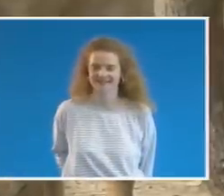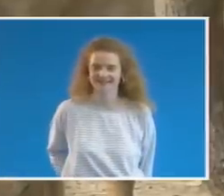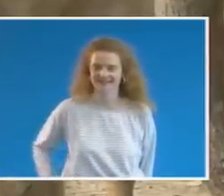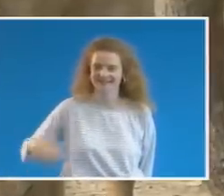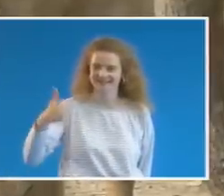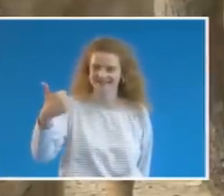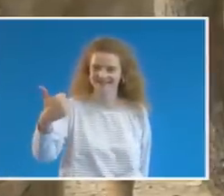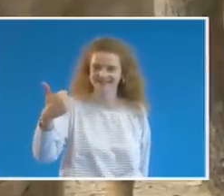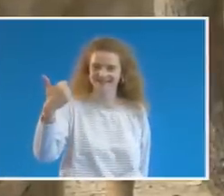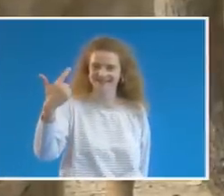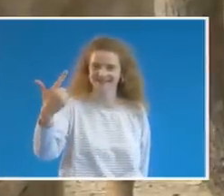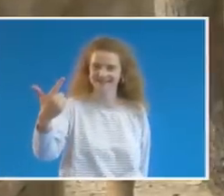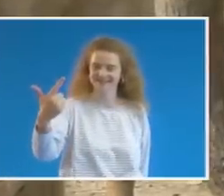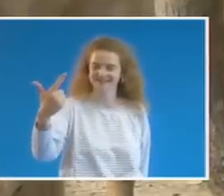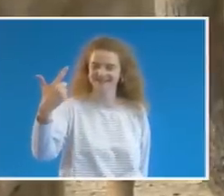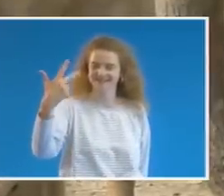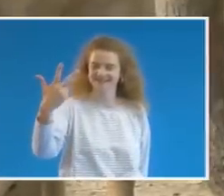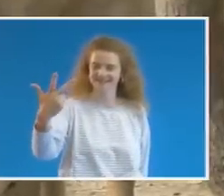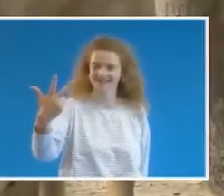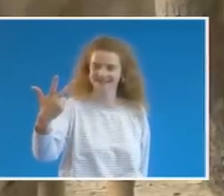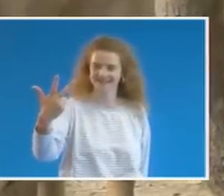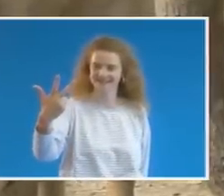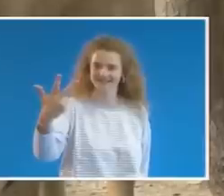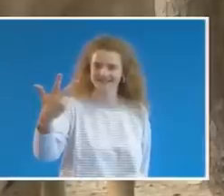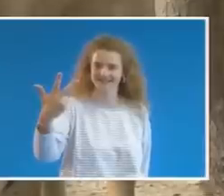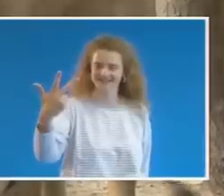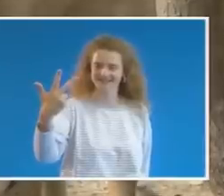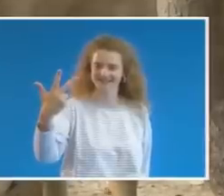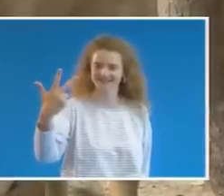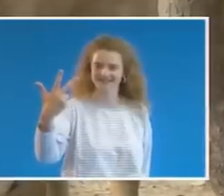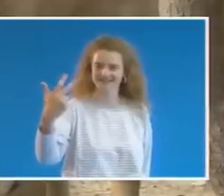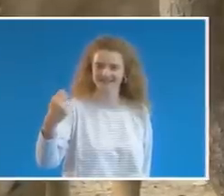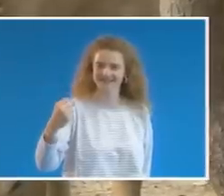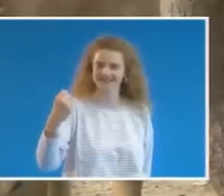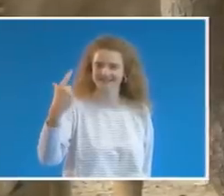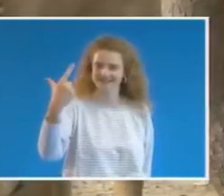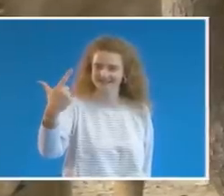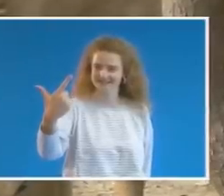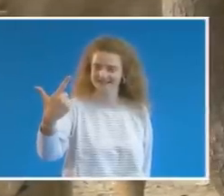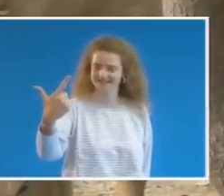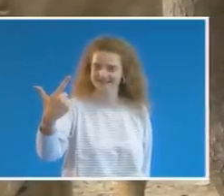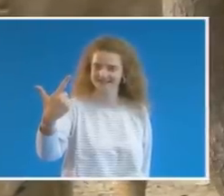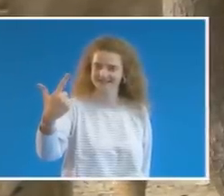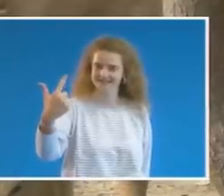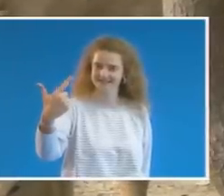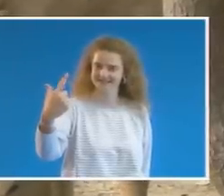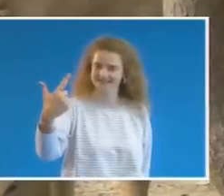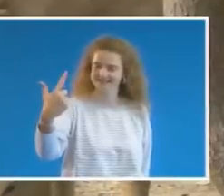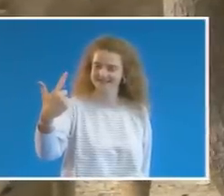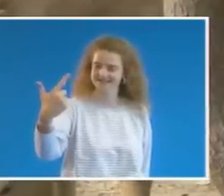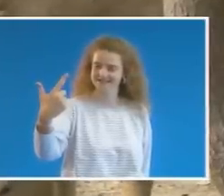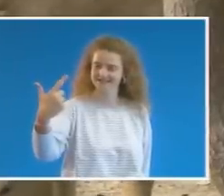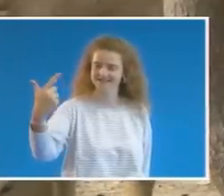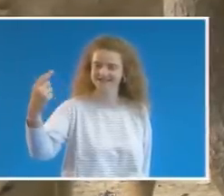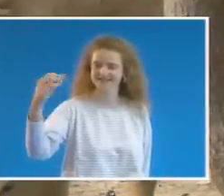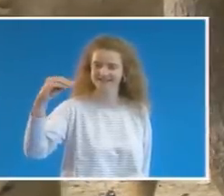go. One little, two little, three little sparrows, oh. Two little sparrows sitting